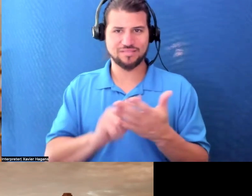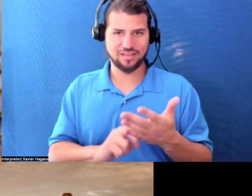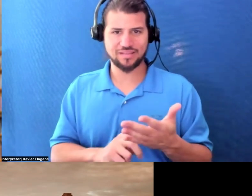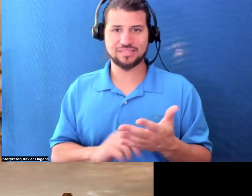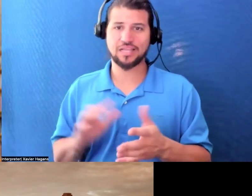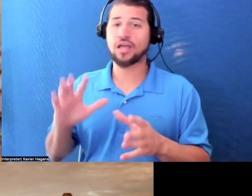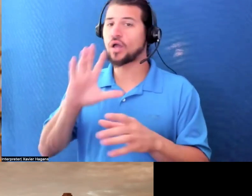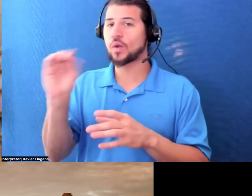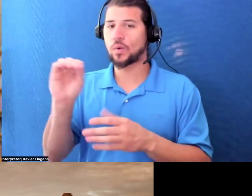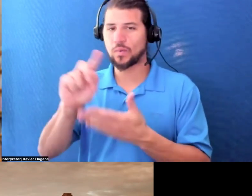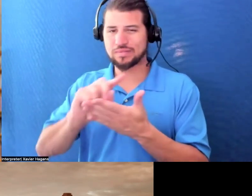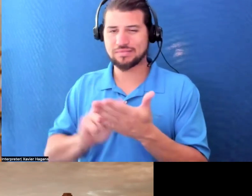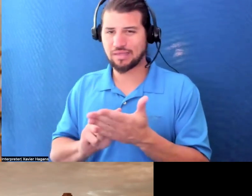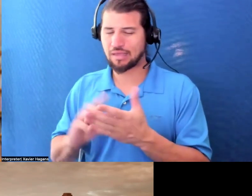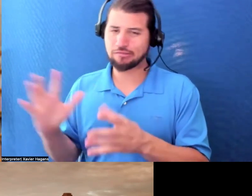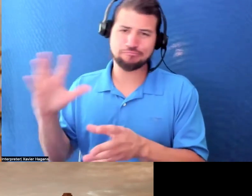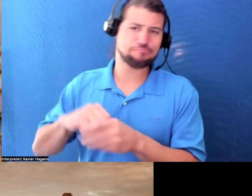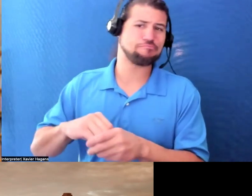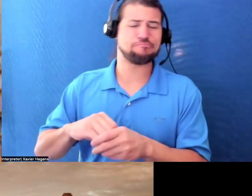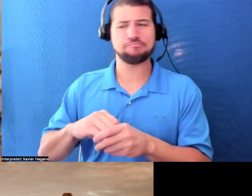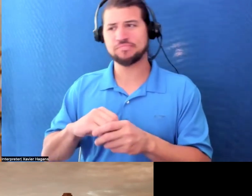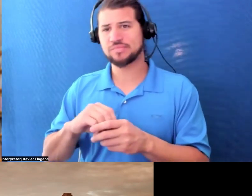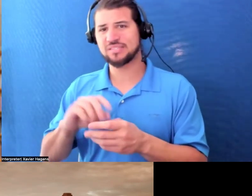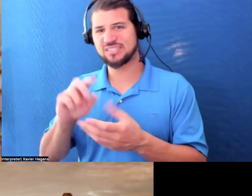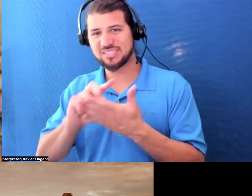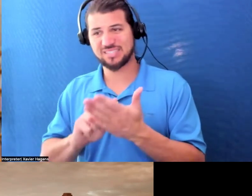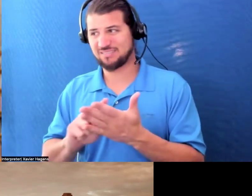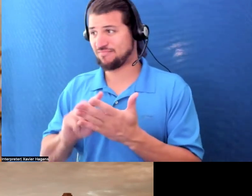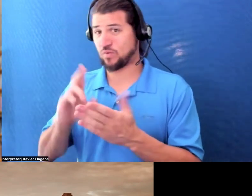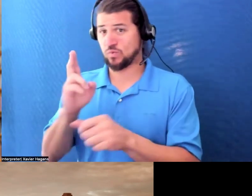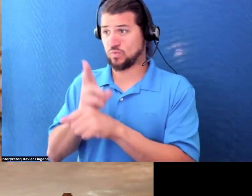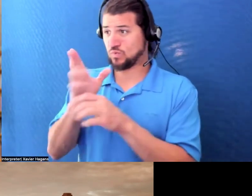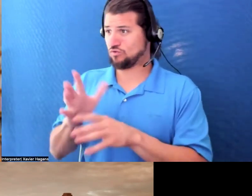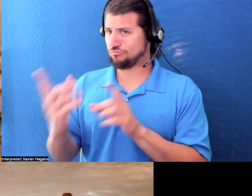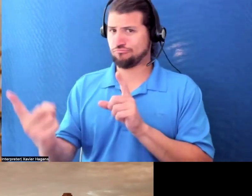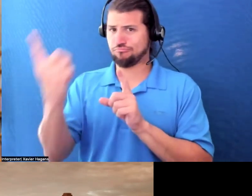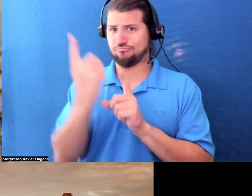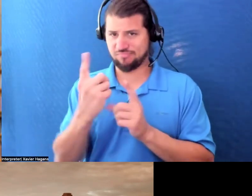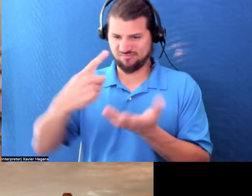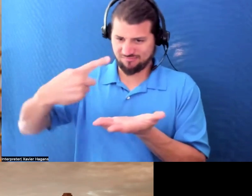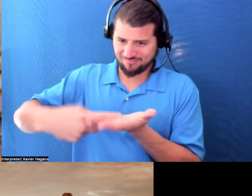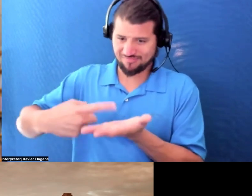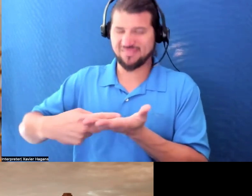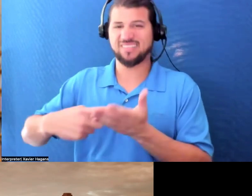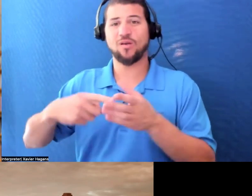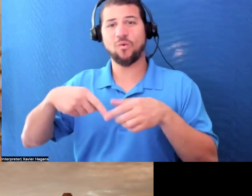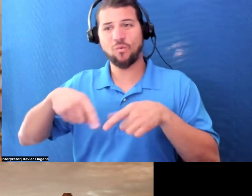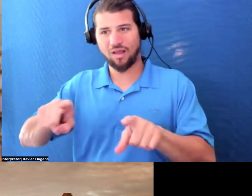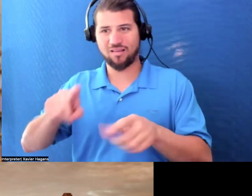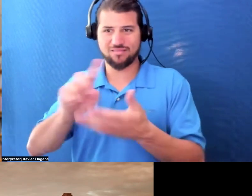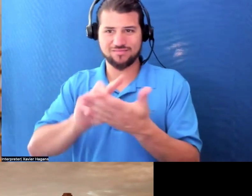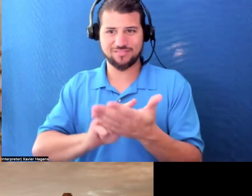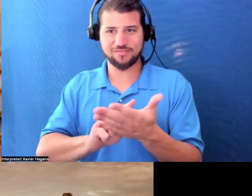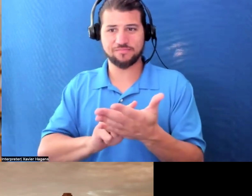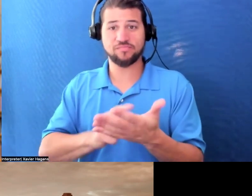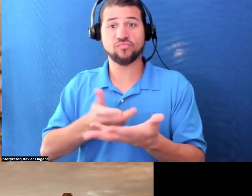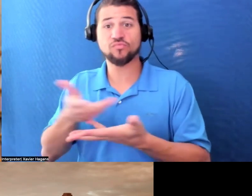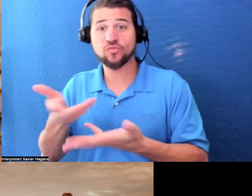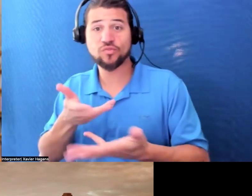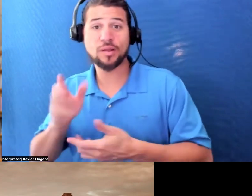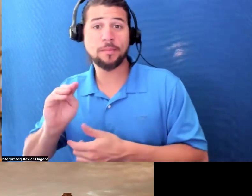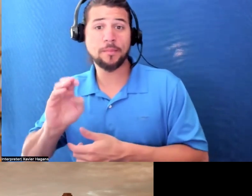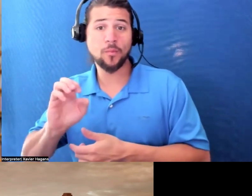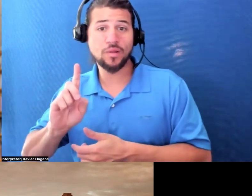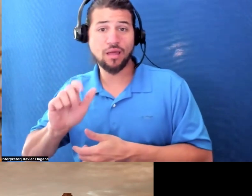How do we have the users actually have their voice at the center of the design? Talking about interaction modalities, talking